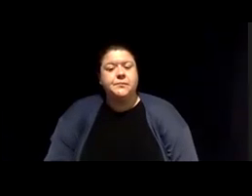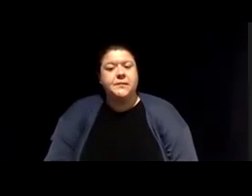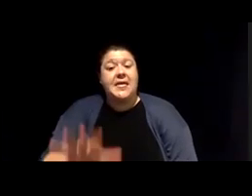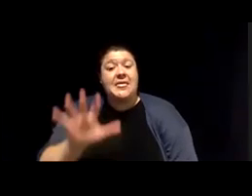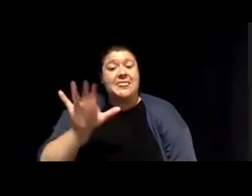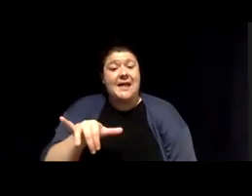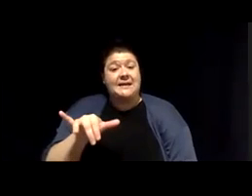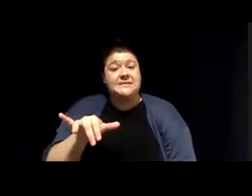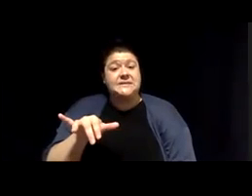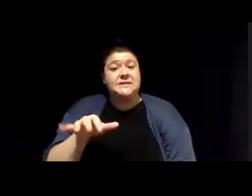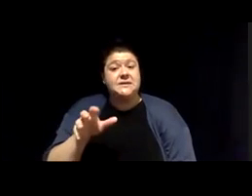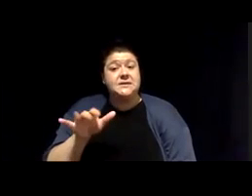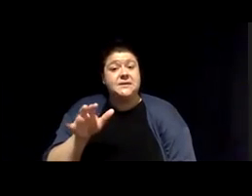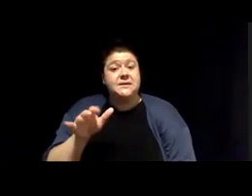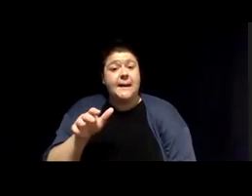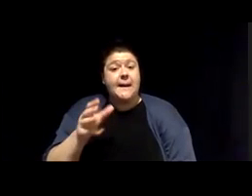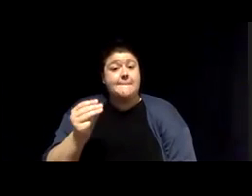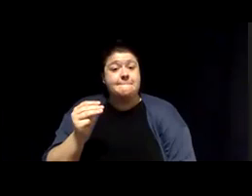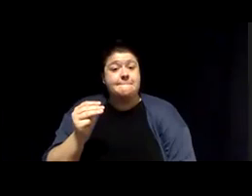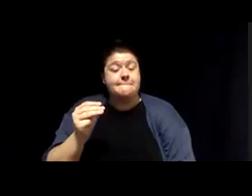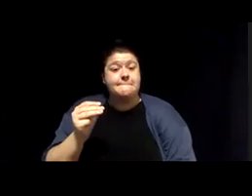that